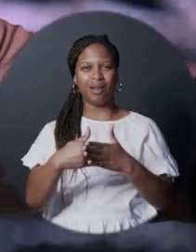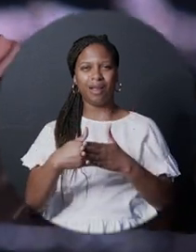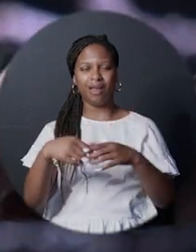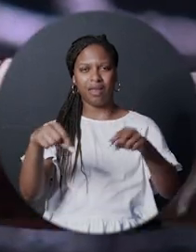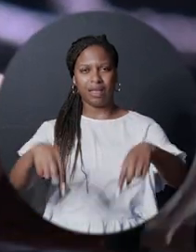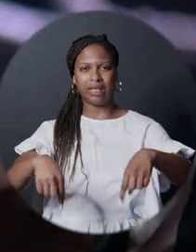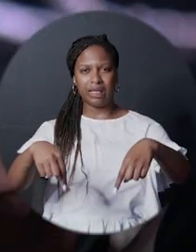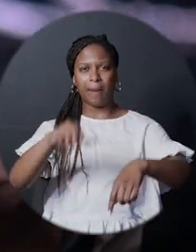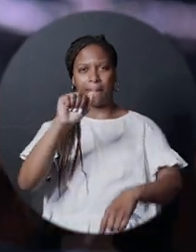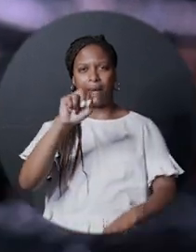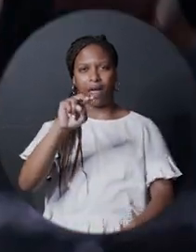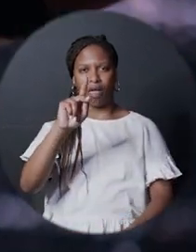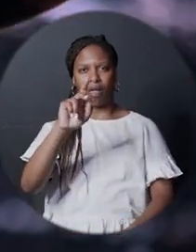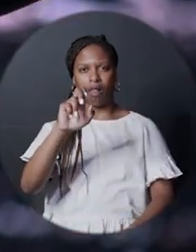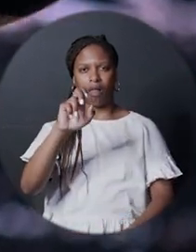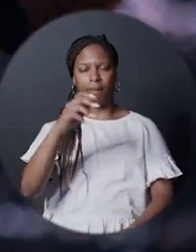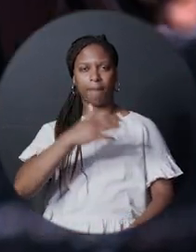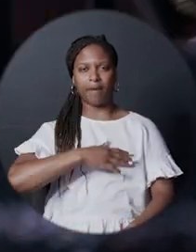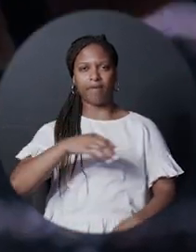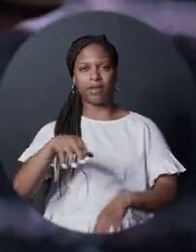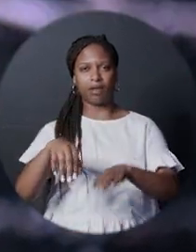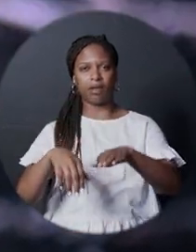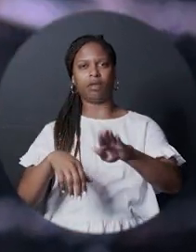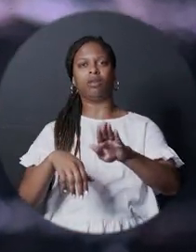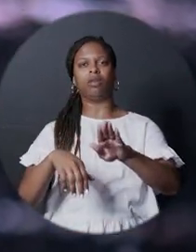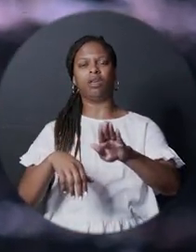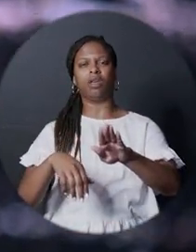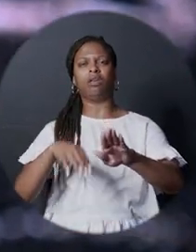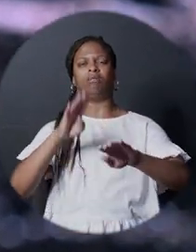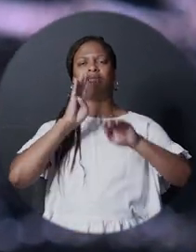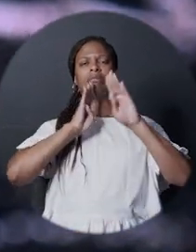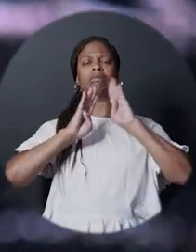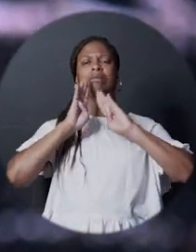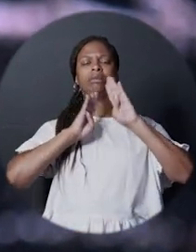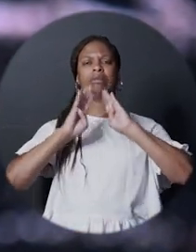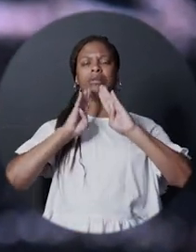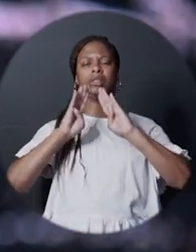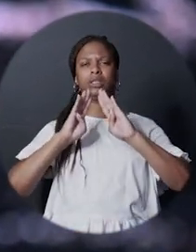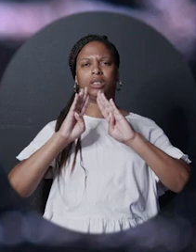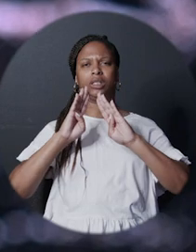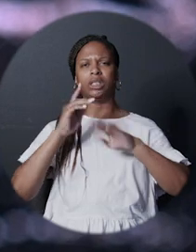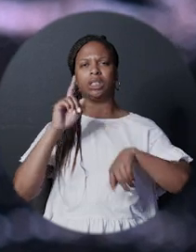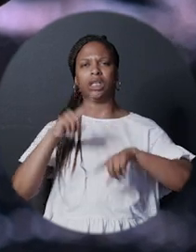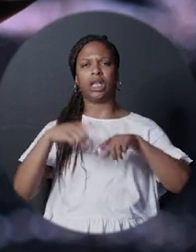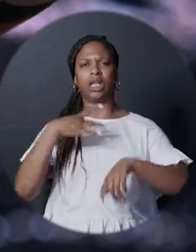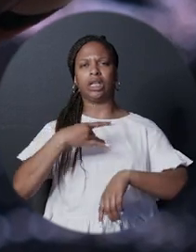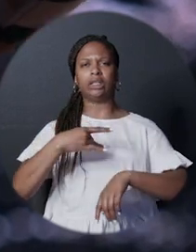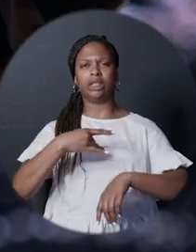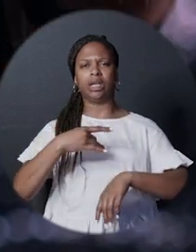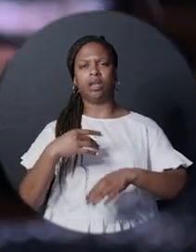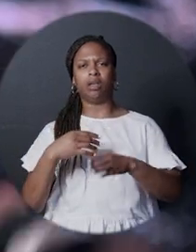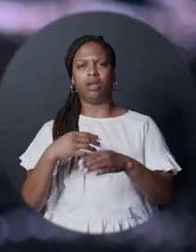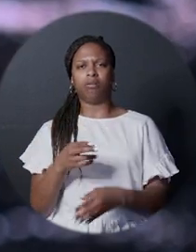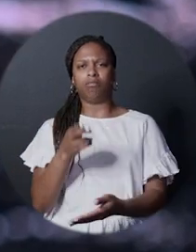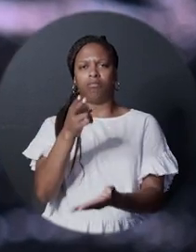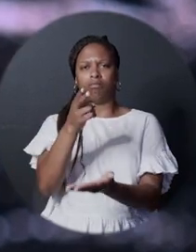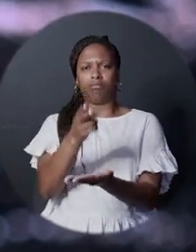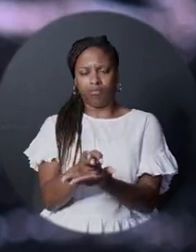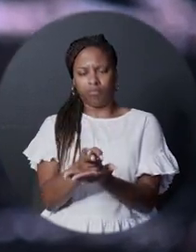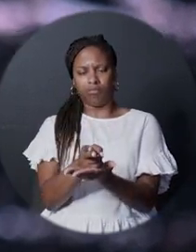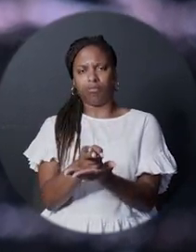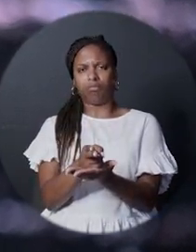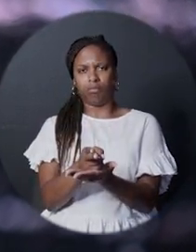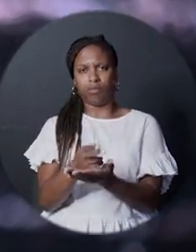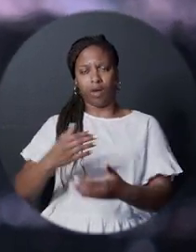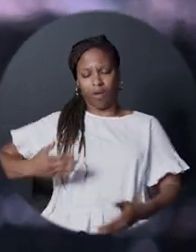boy, all the swelling went out of my ankle. I'm telling you, my feet been up for 3 days, and I was so frustrated because I like to sleep on my side.